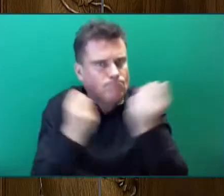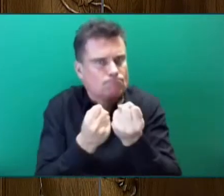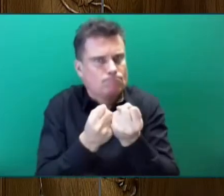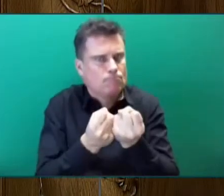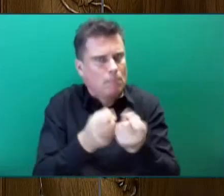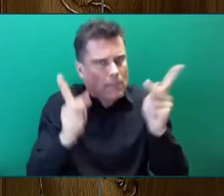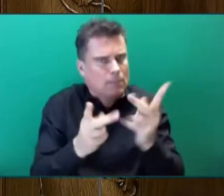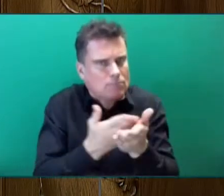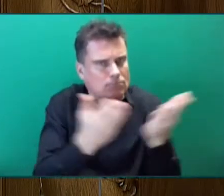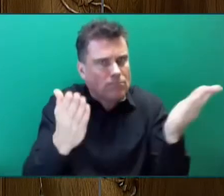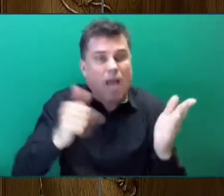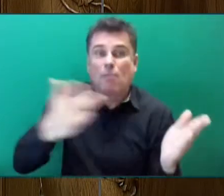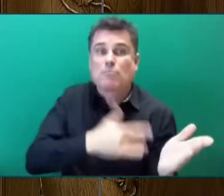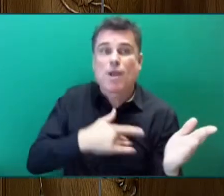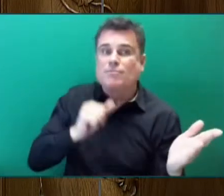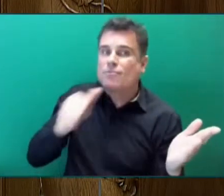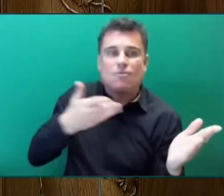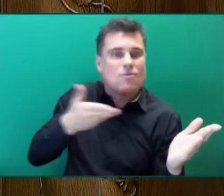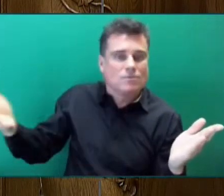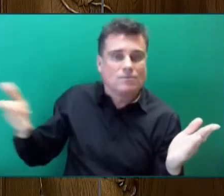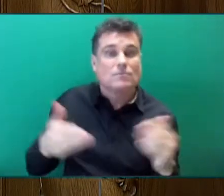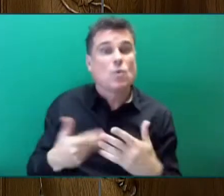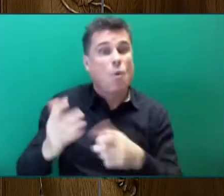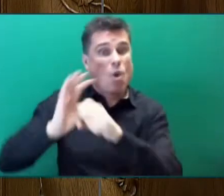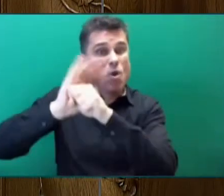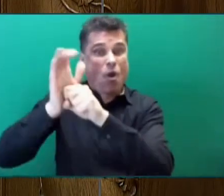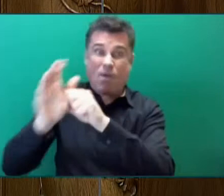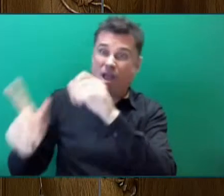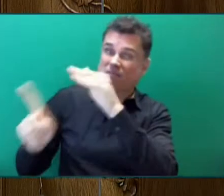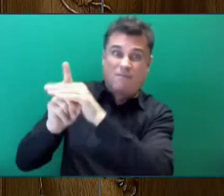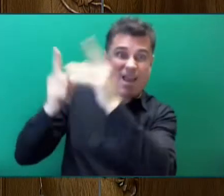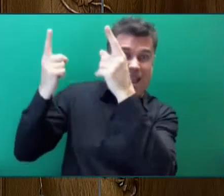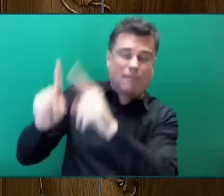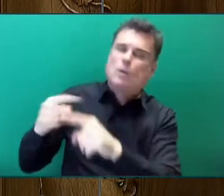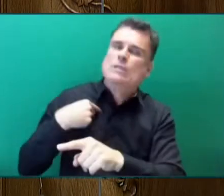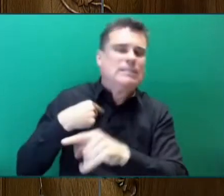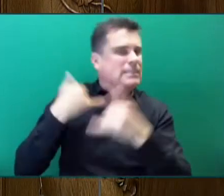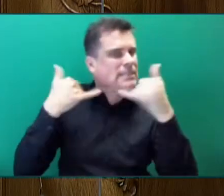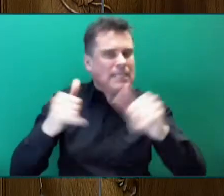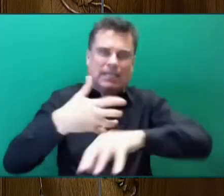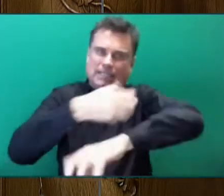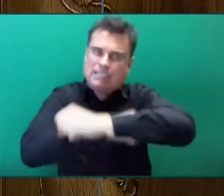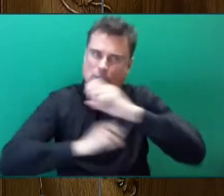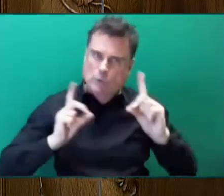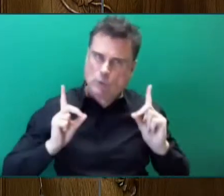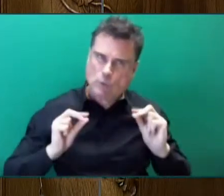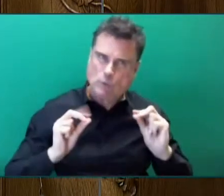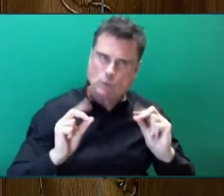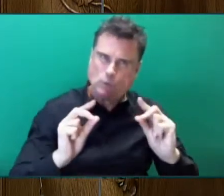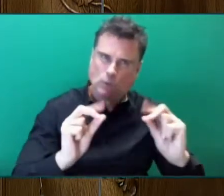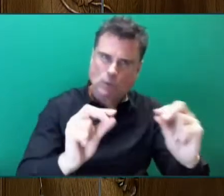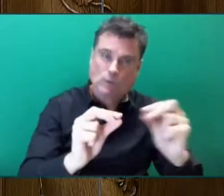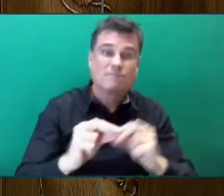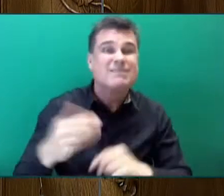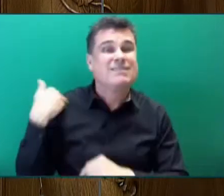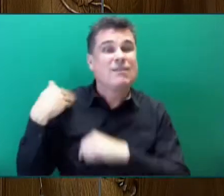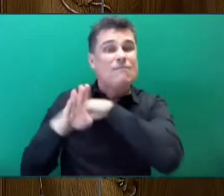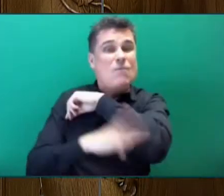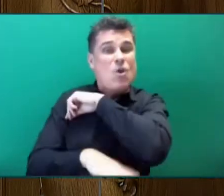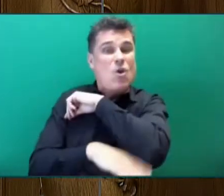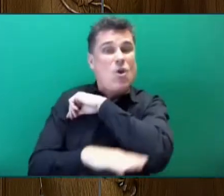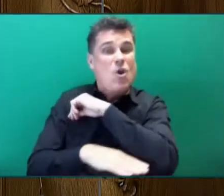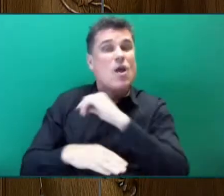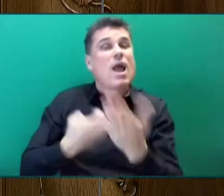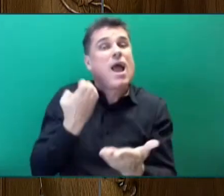efforts. This fall, your government released a robust economic recovery plan. Eligible businesses are already receiving